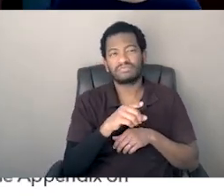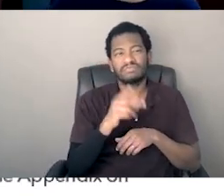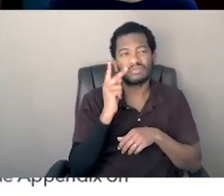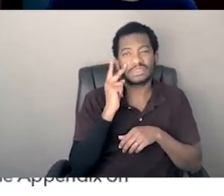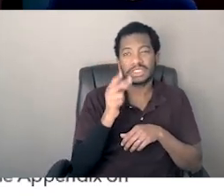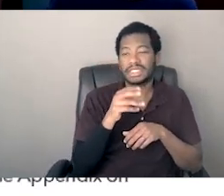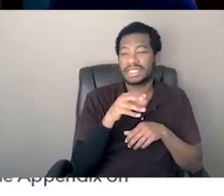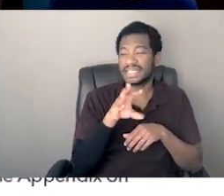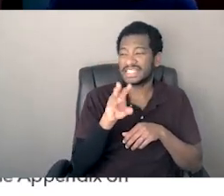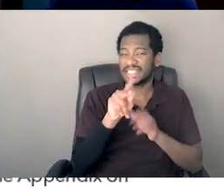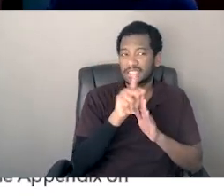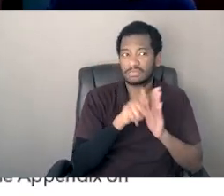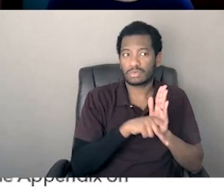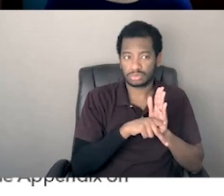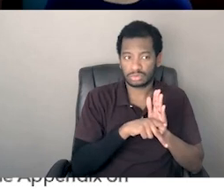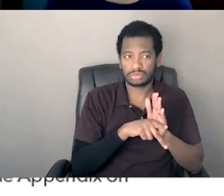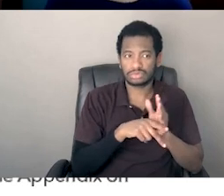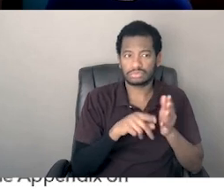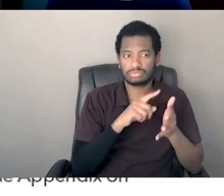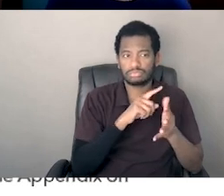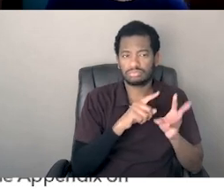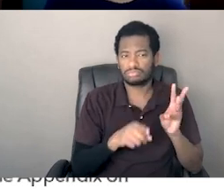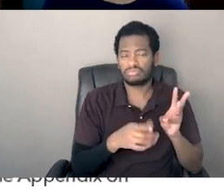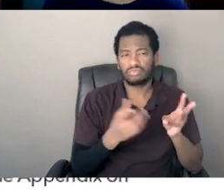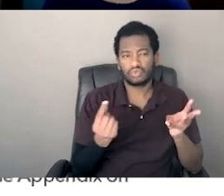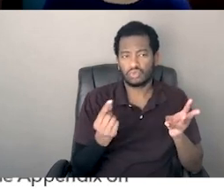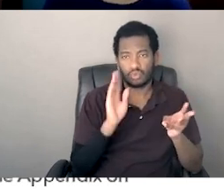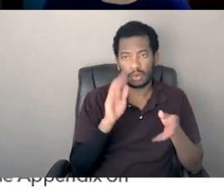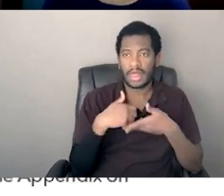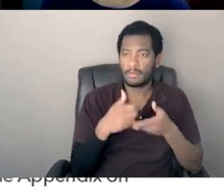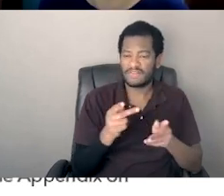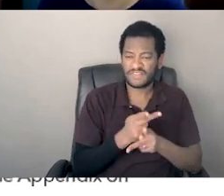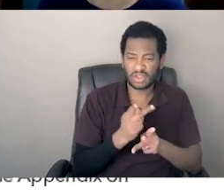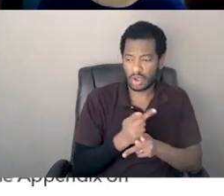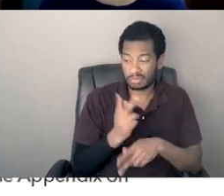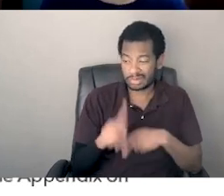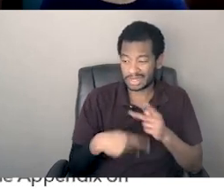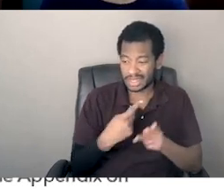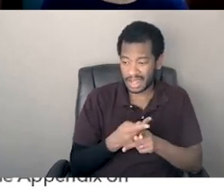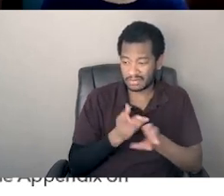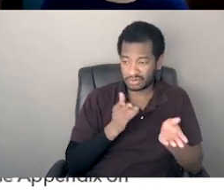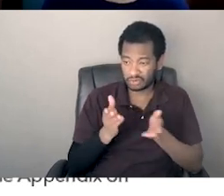figure out what kinds of services to procure for, who to be procuring services for,